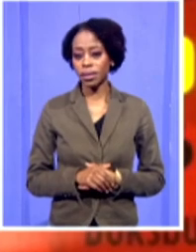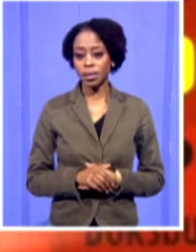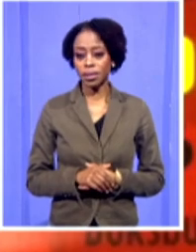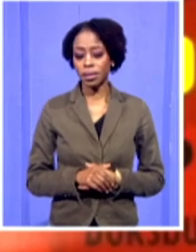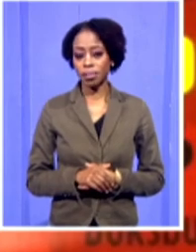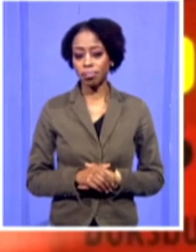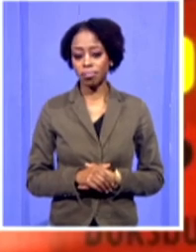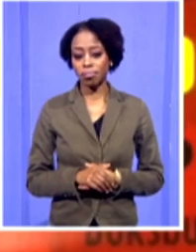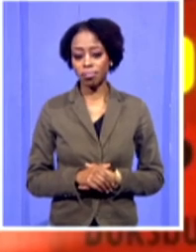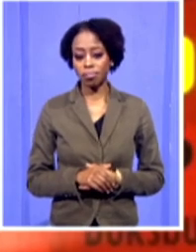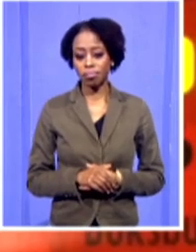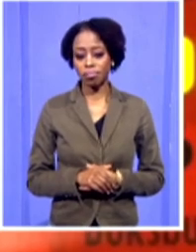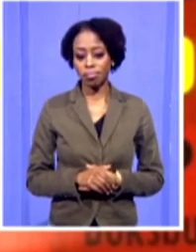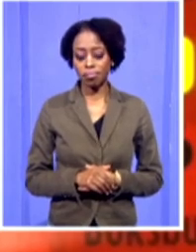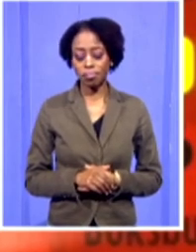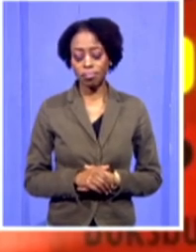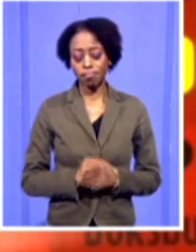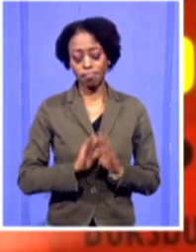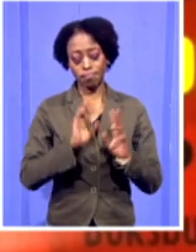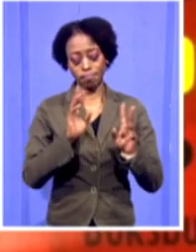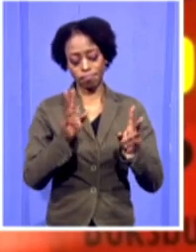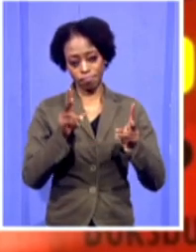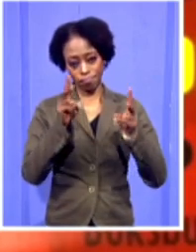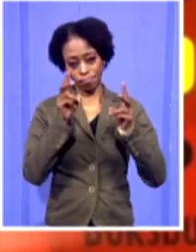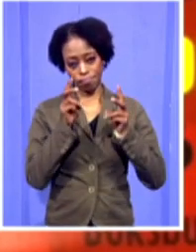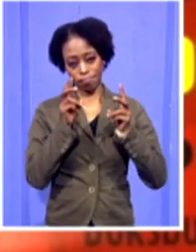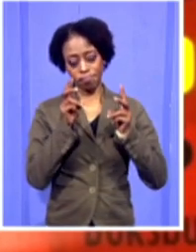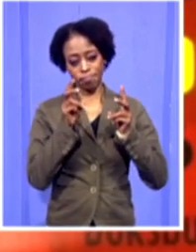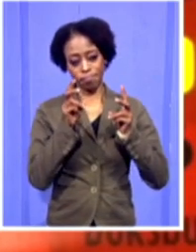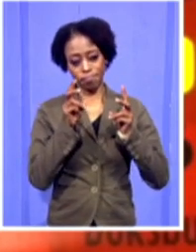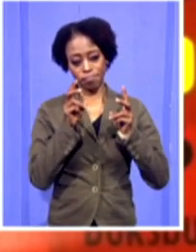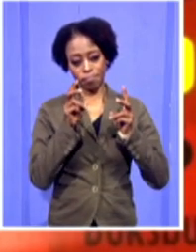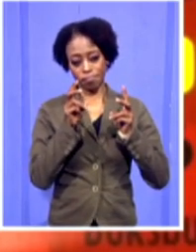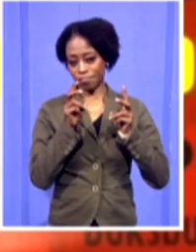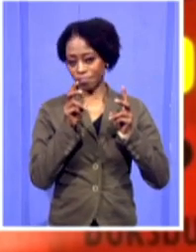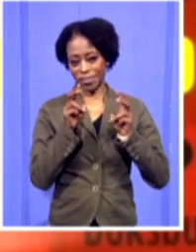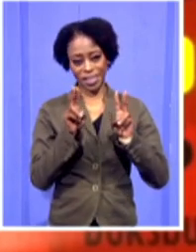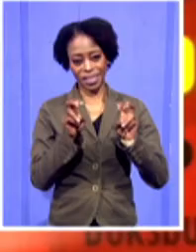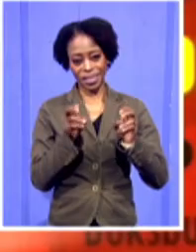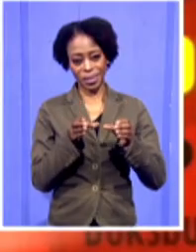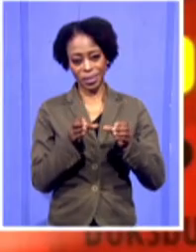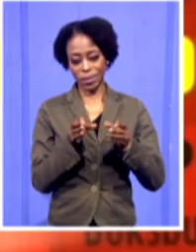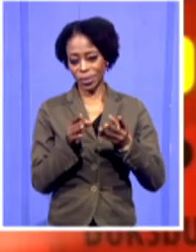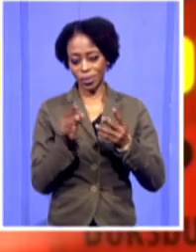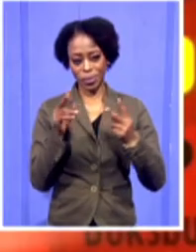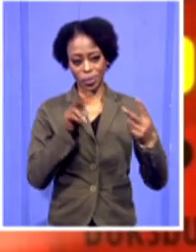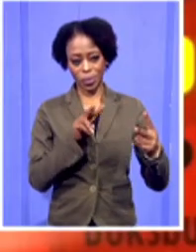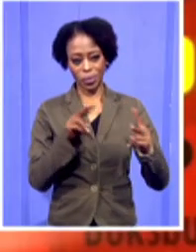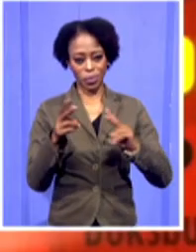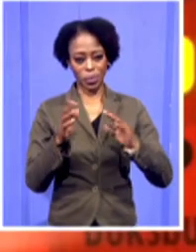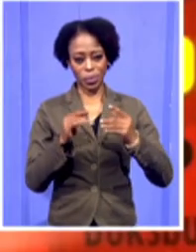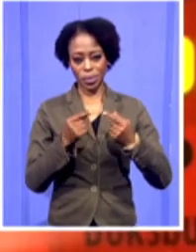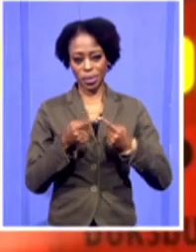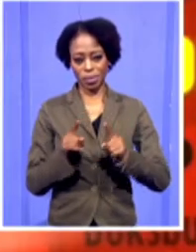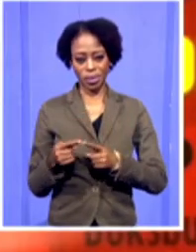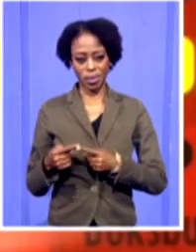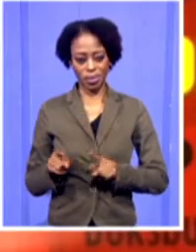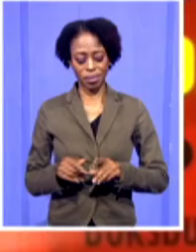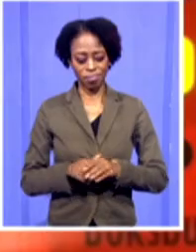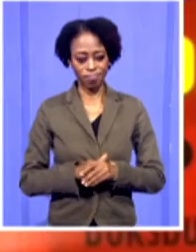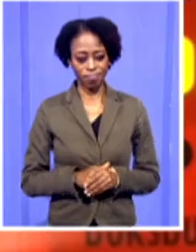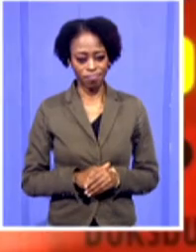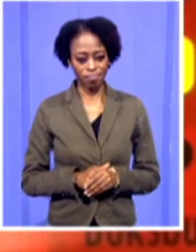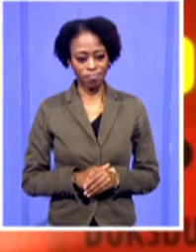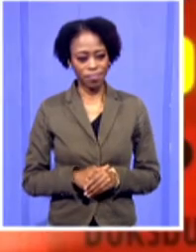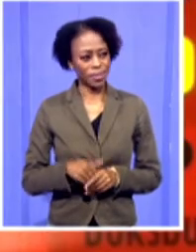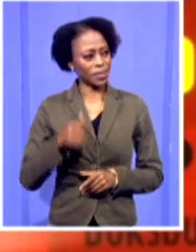Comrades, what is very clear, you are not one on this issue of the YCL. And I